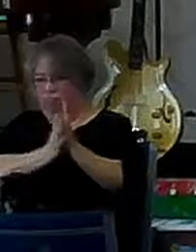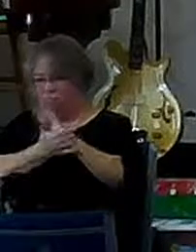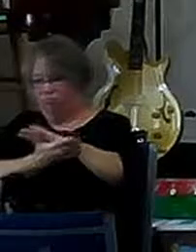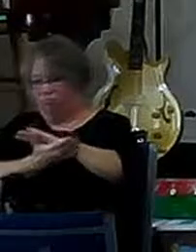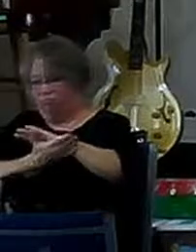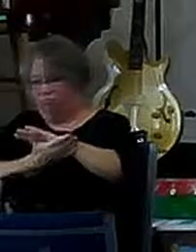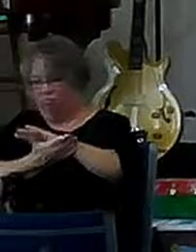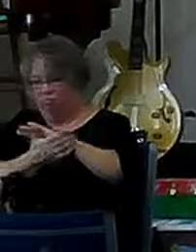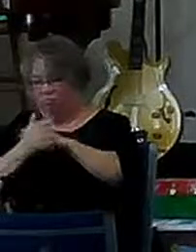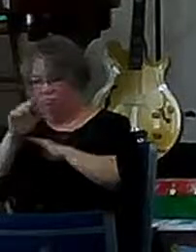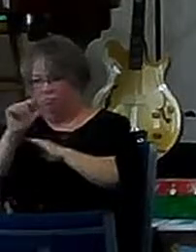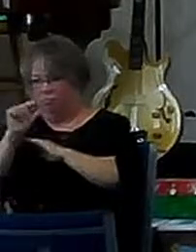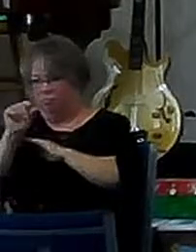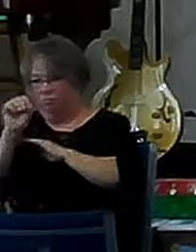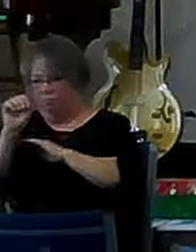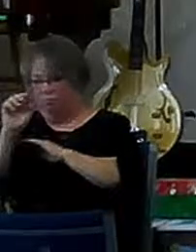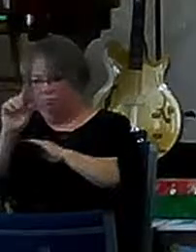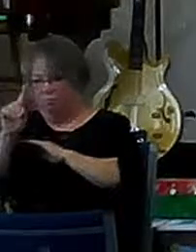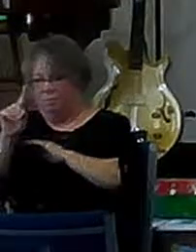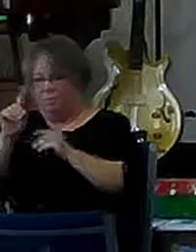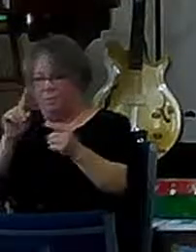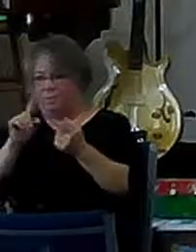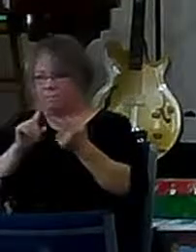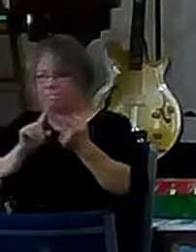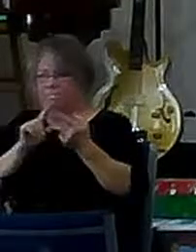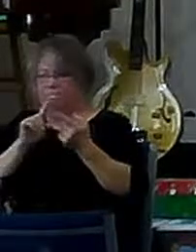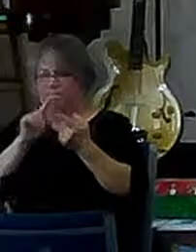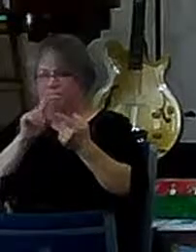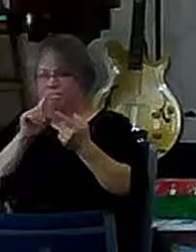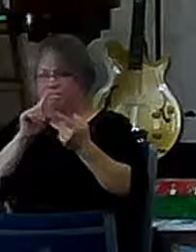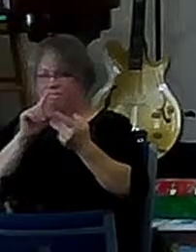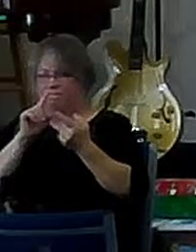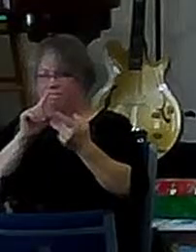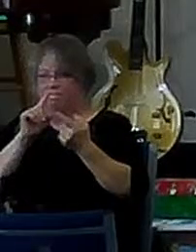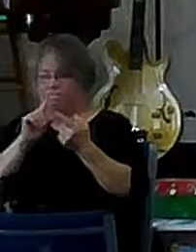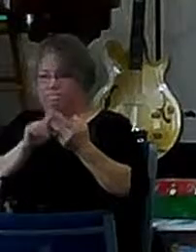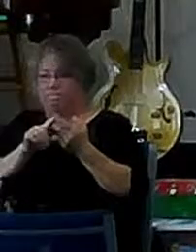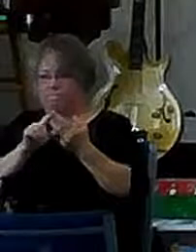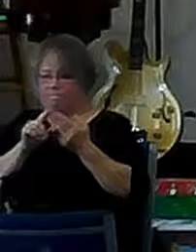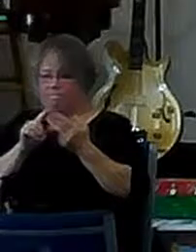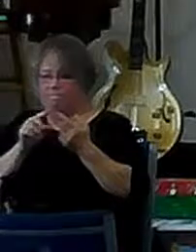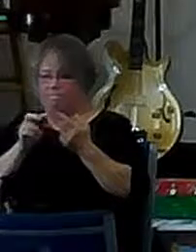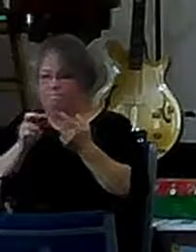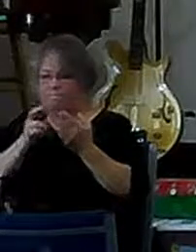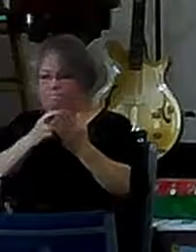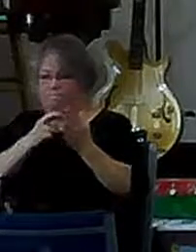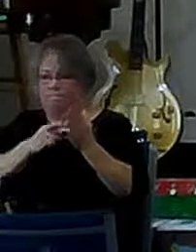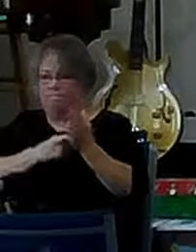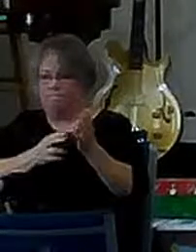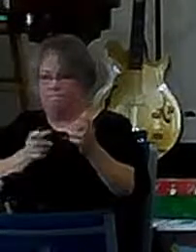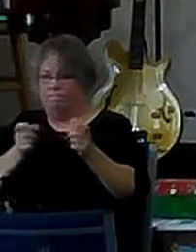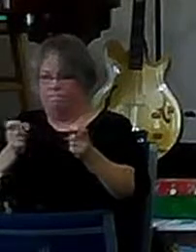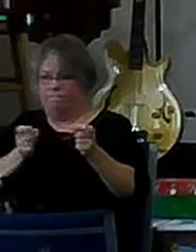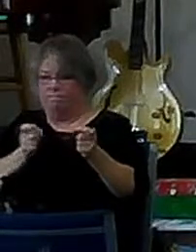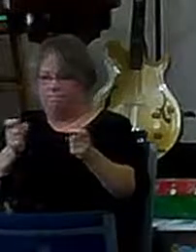I took them to Isaiah chapter 43.